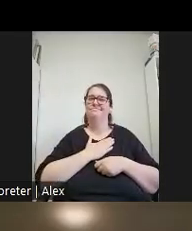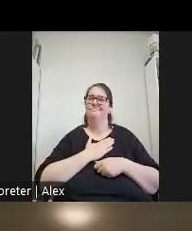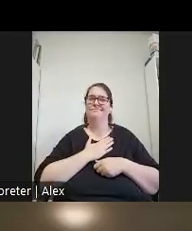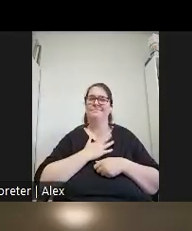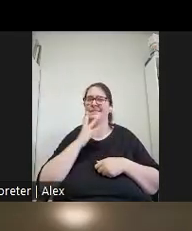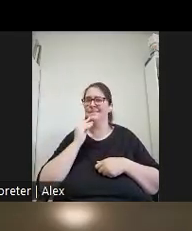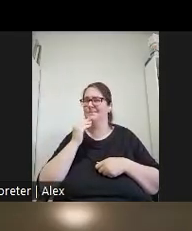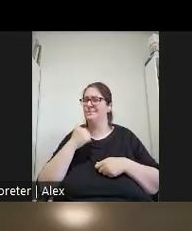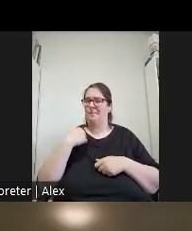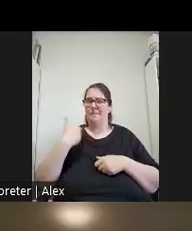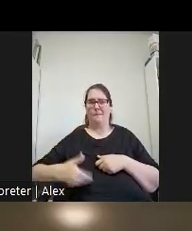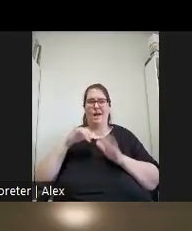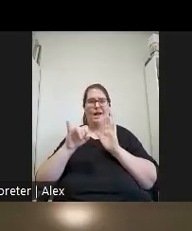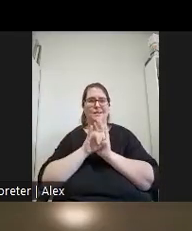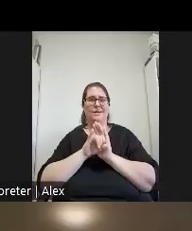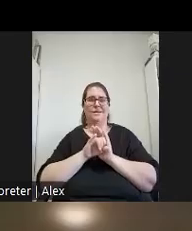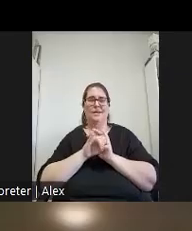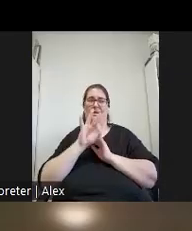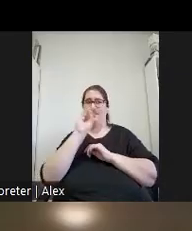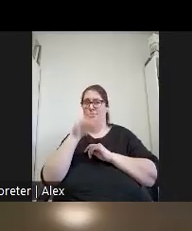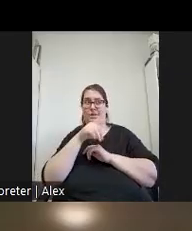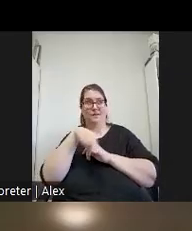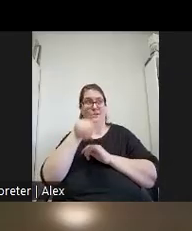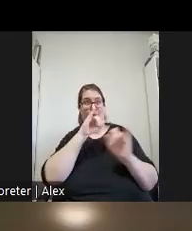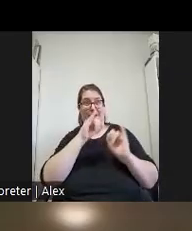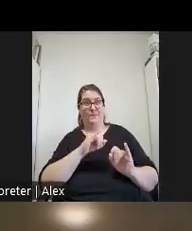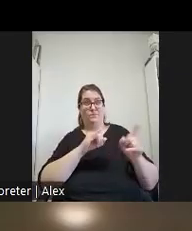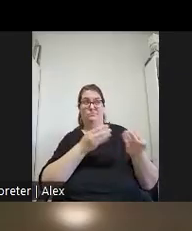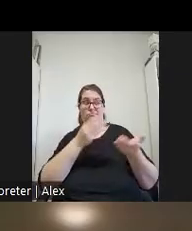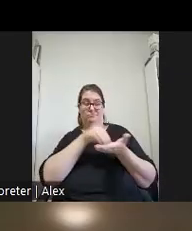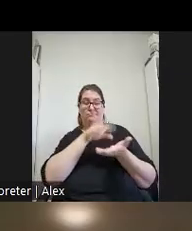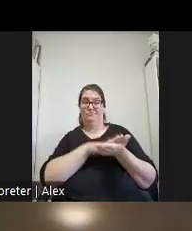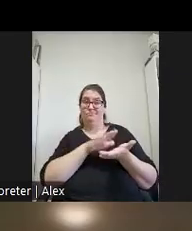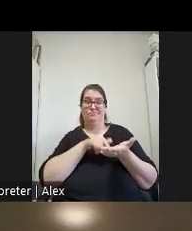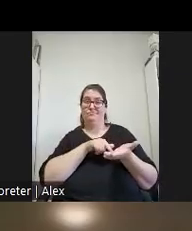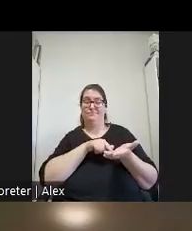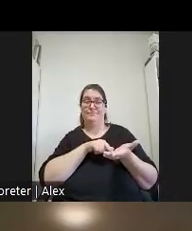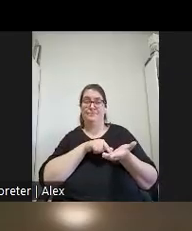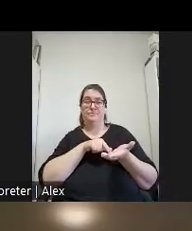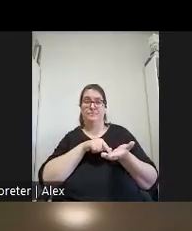trauma. 95% of the survivors who were interviewed were indicating that no